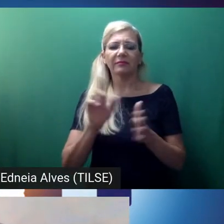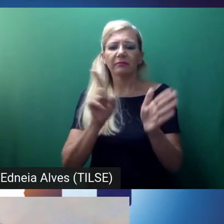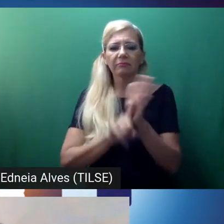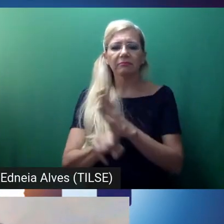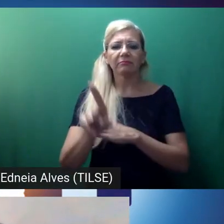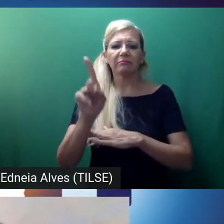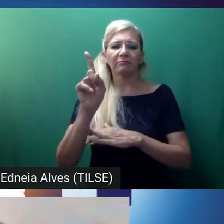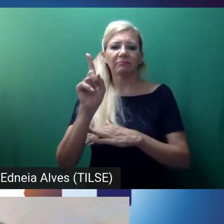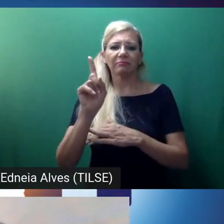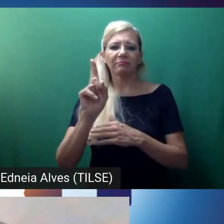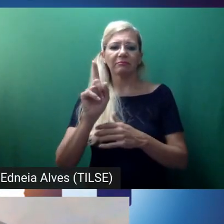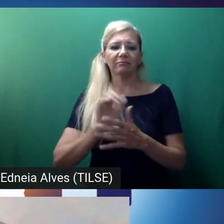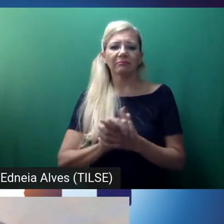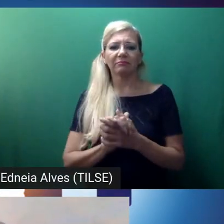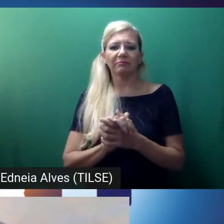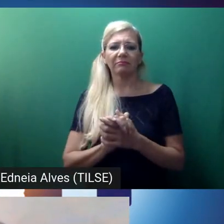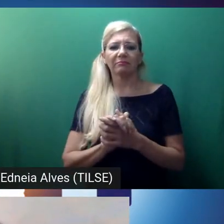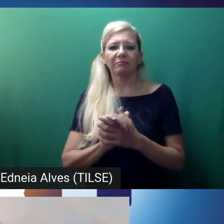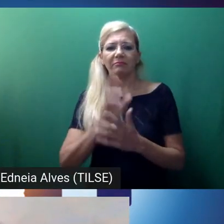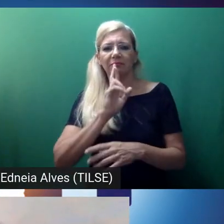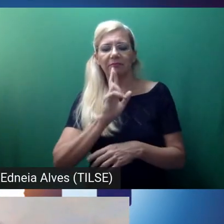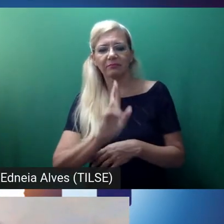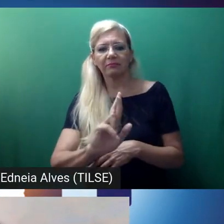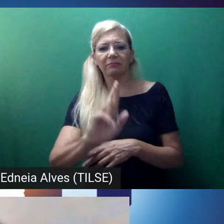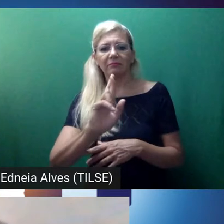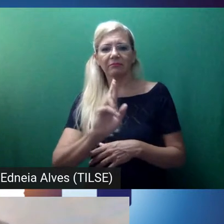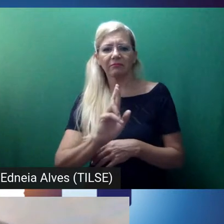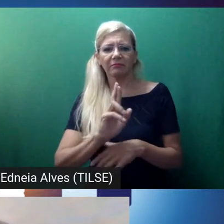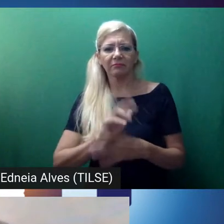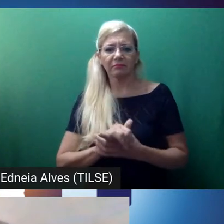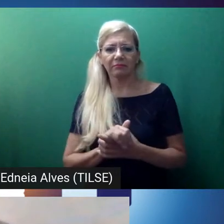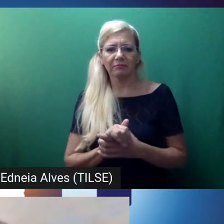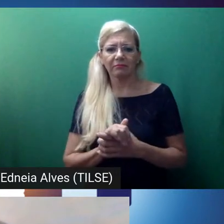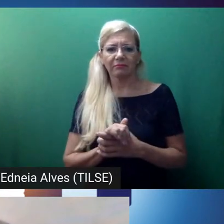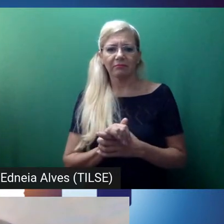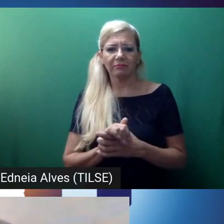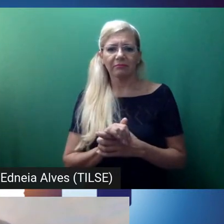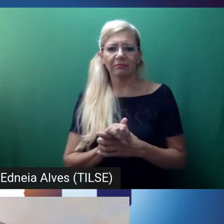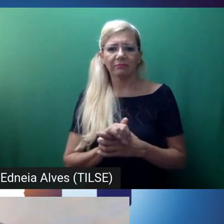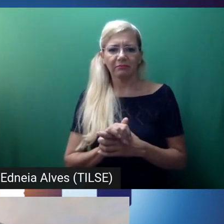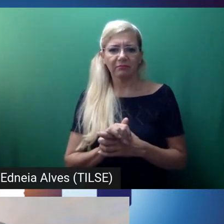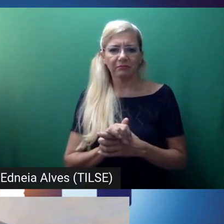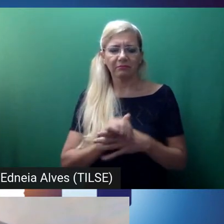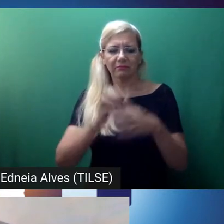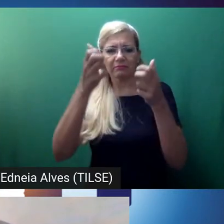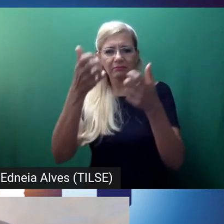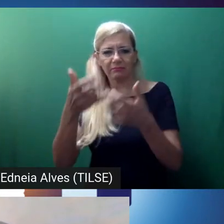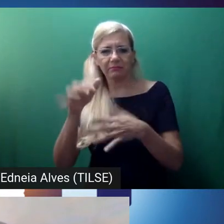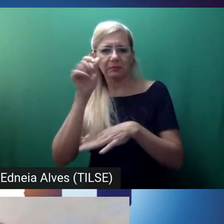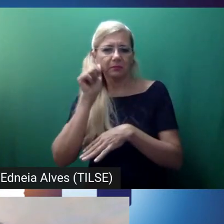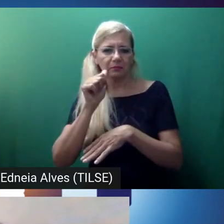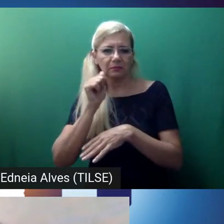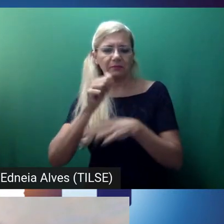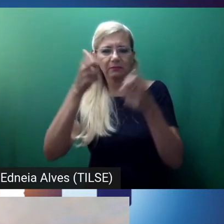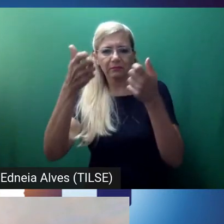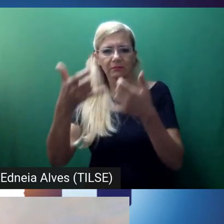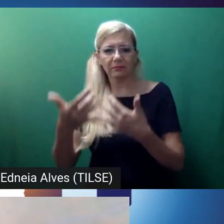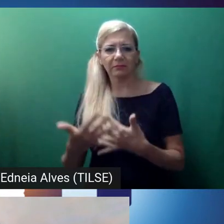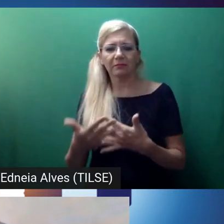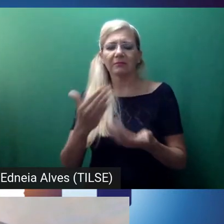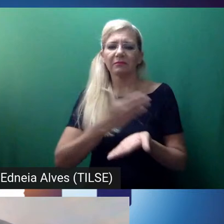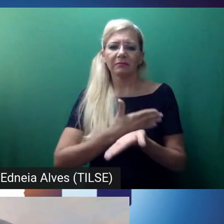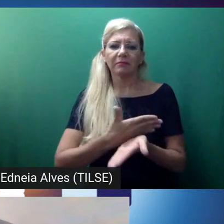and answers section by quoting Marcele Alves, who I mentioned when I started. She